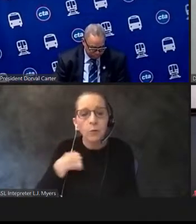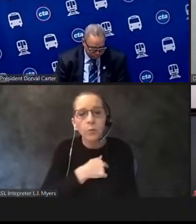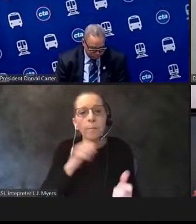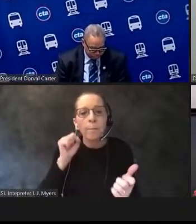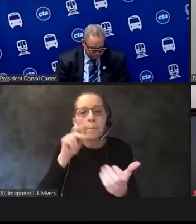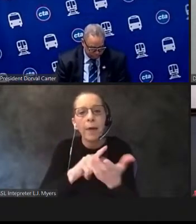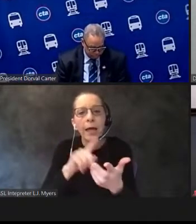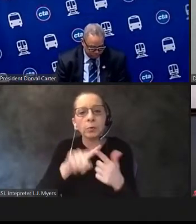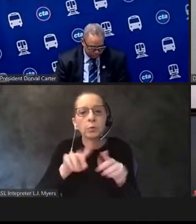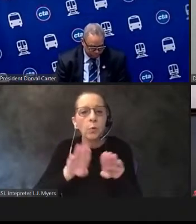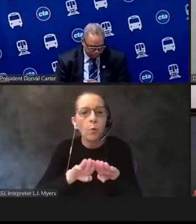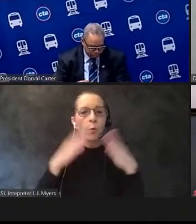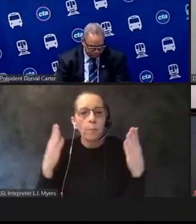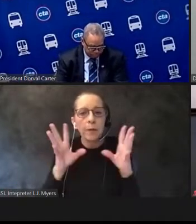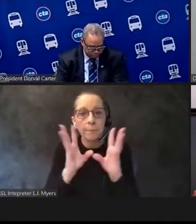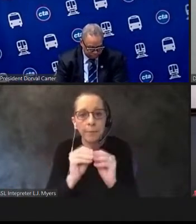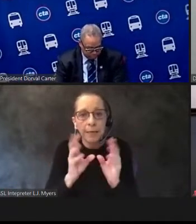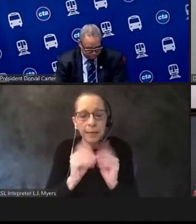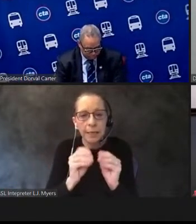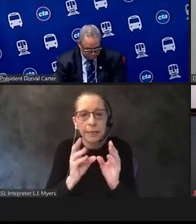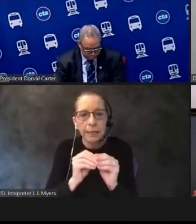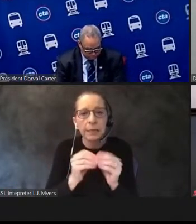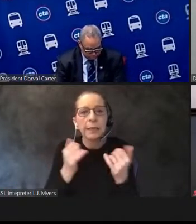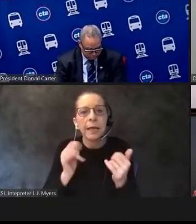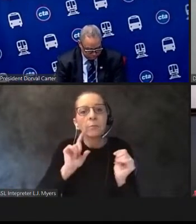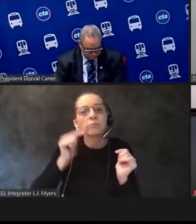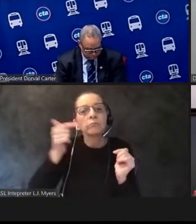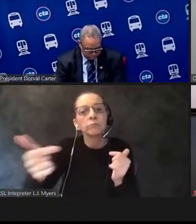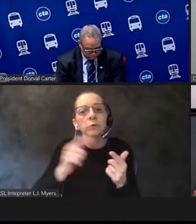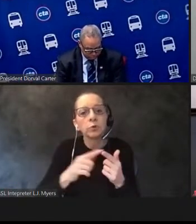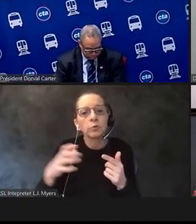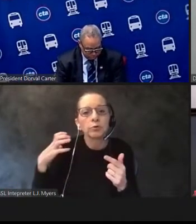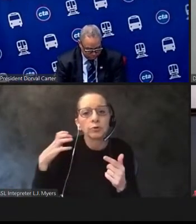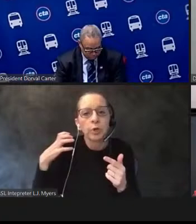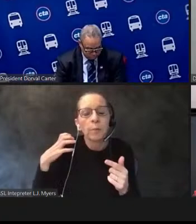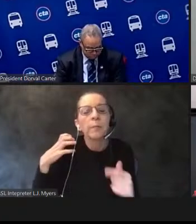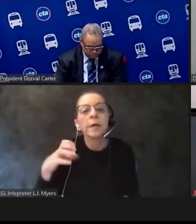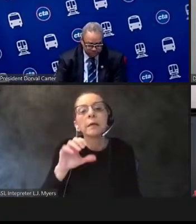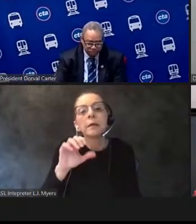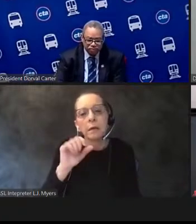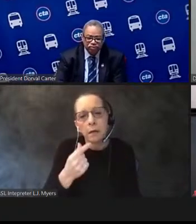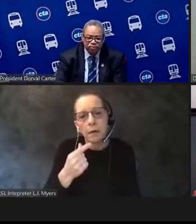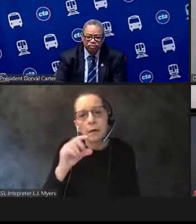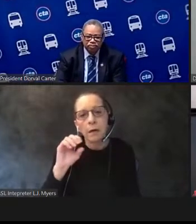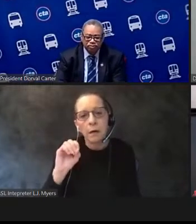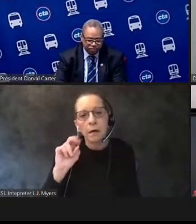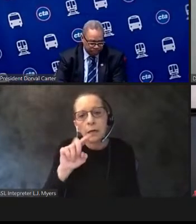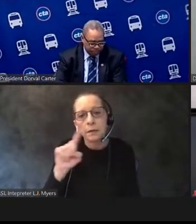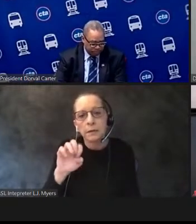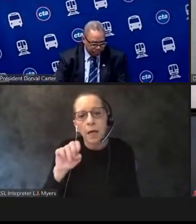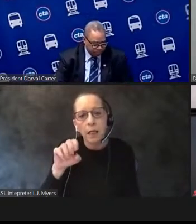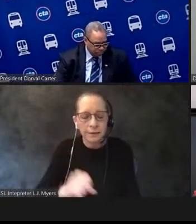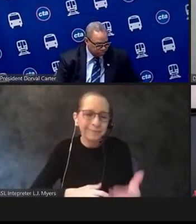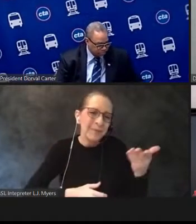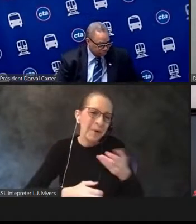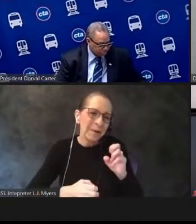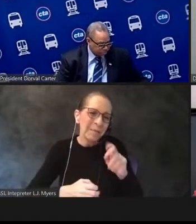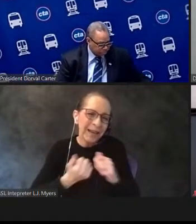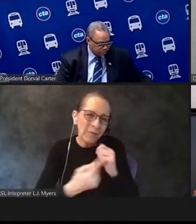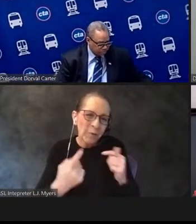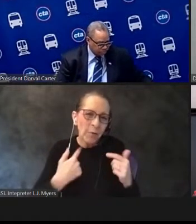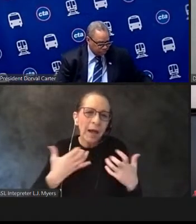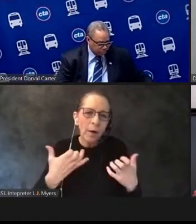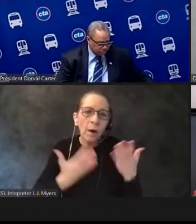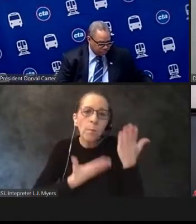return to the open meeting. And so I will now turn it back over to Chairman Alva Rosales. Welcome back, everyone. I will now entertain